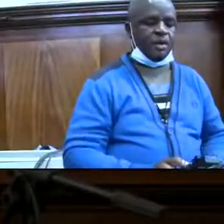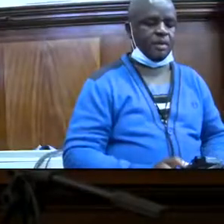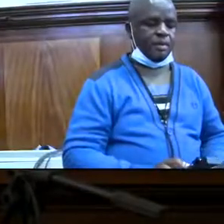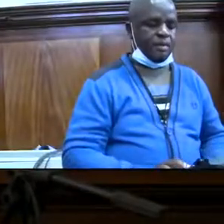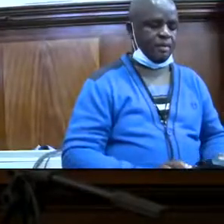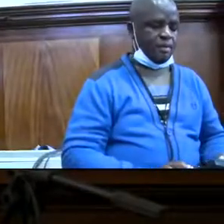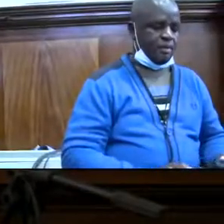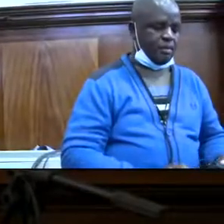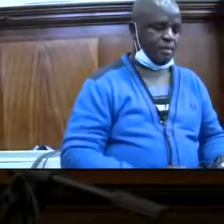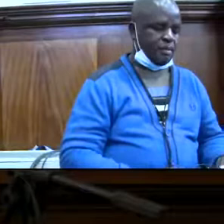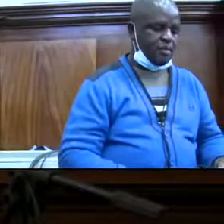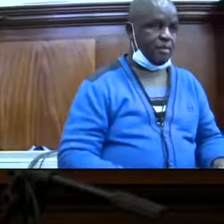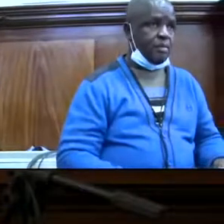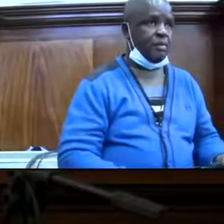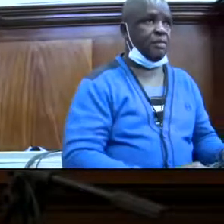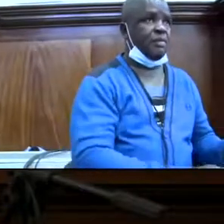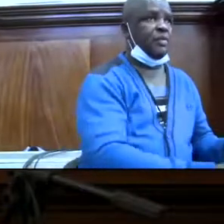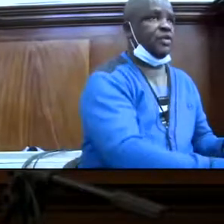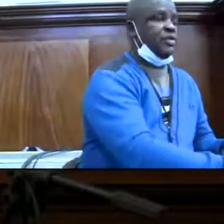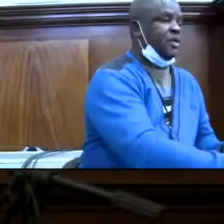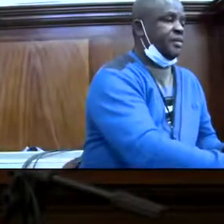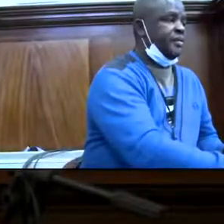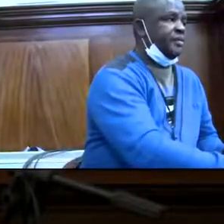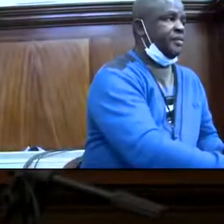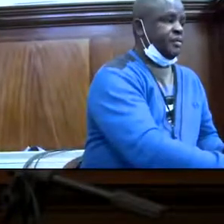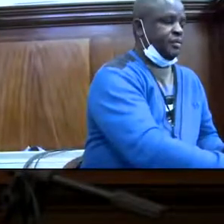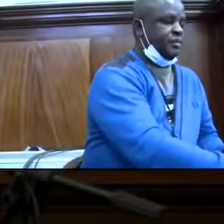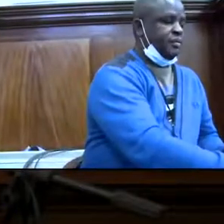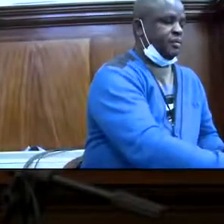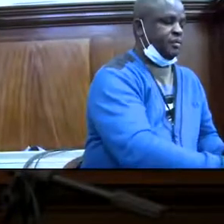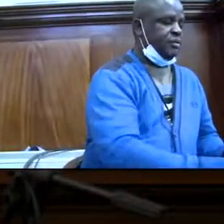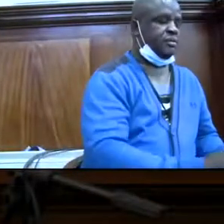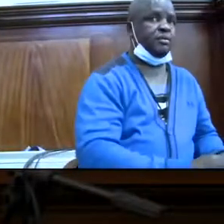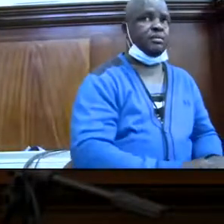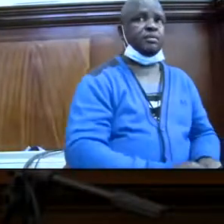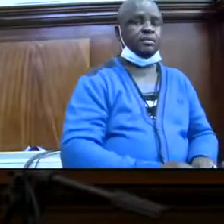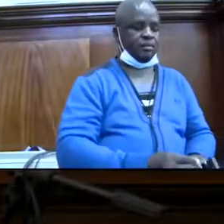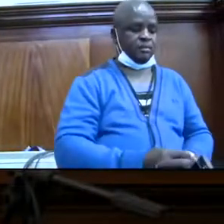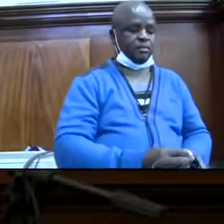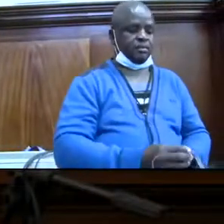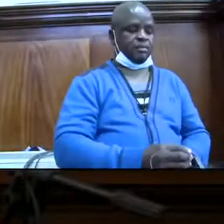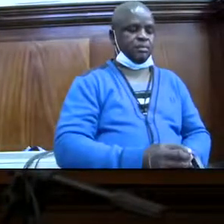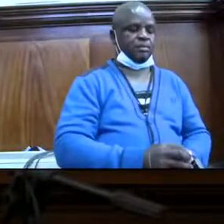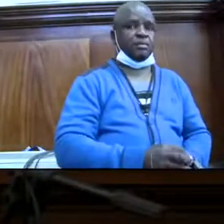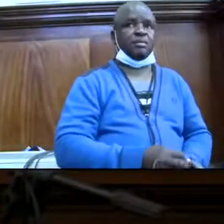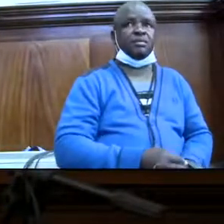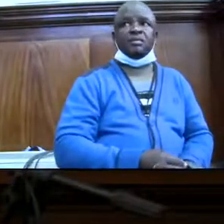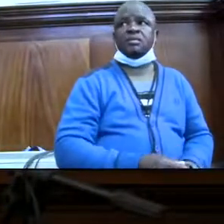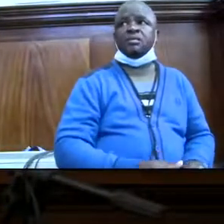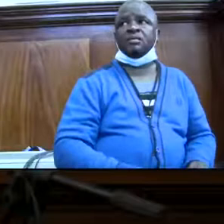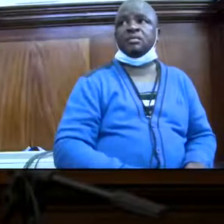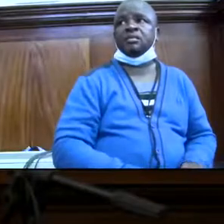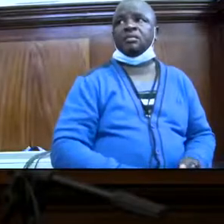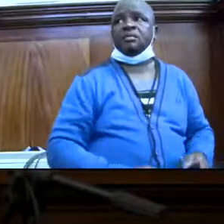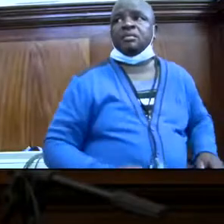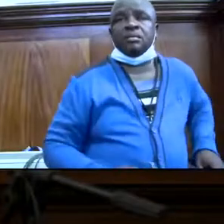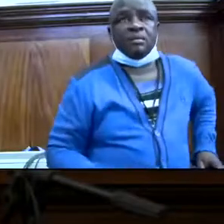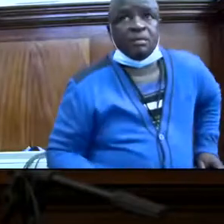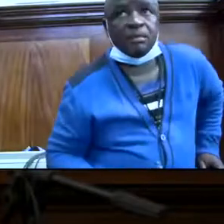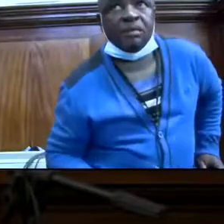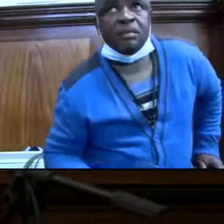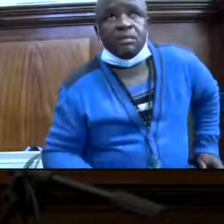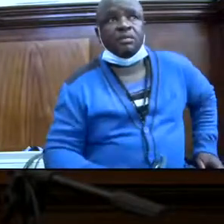emerged from its national congress where upon we successfully elected